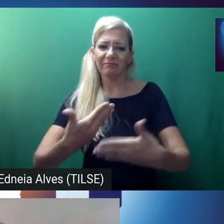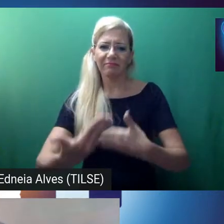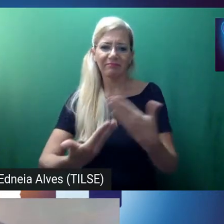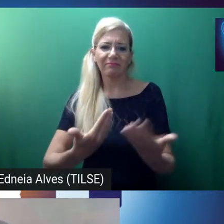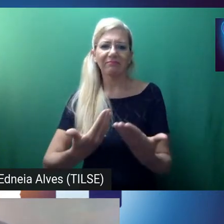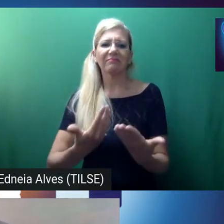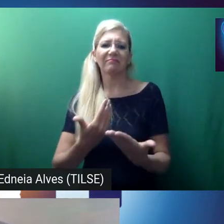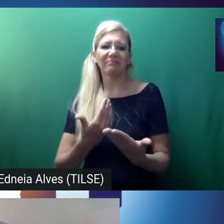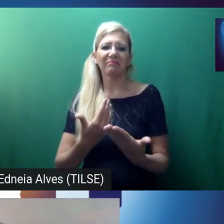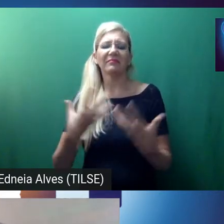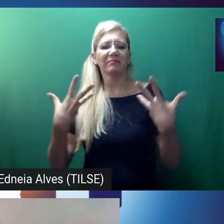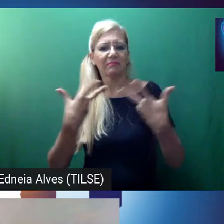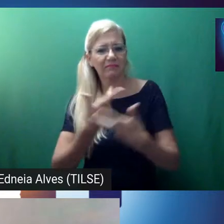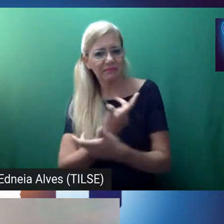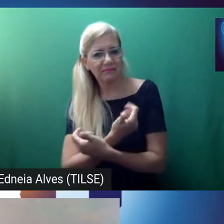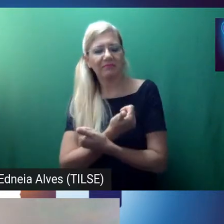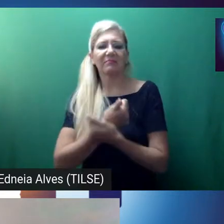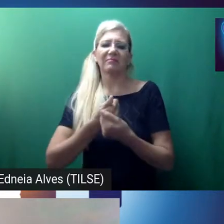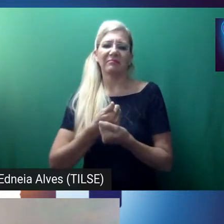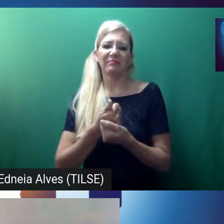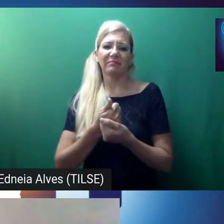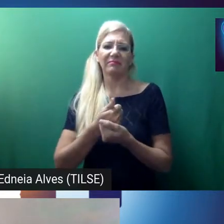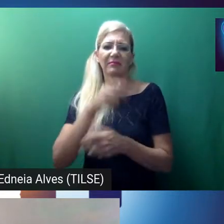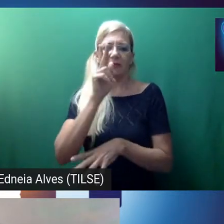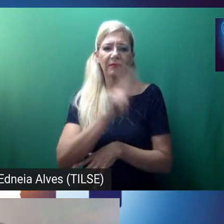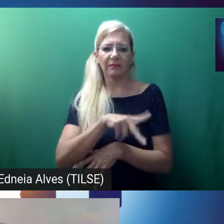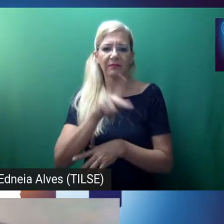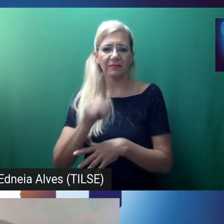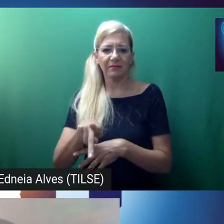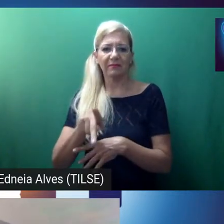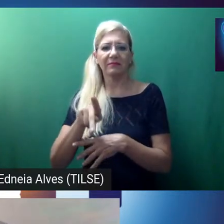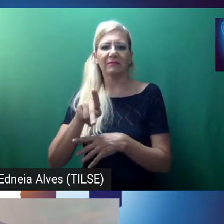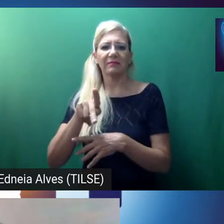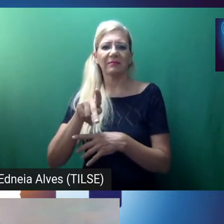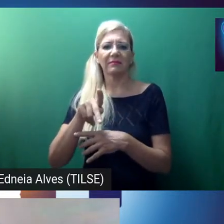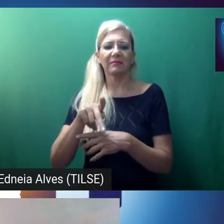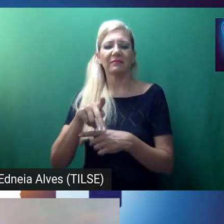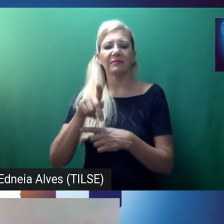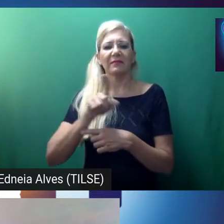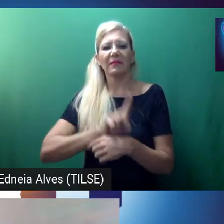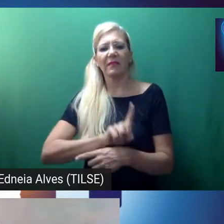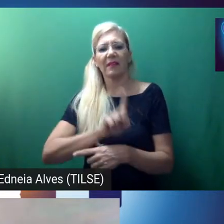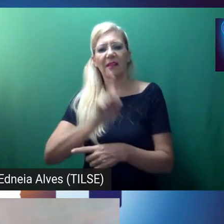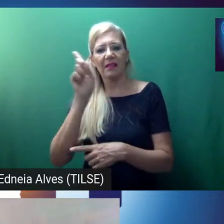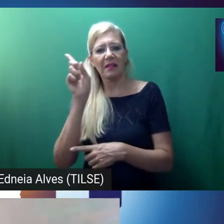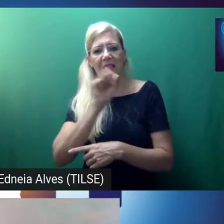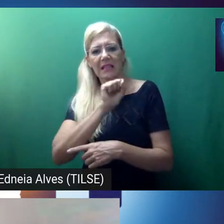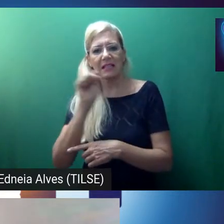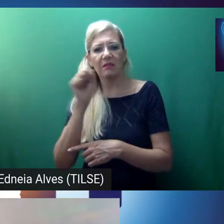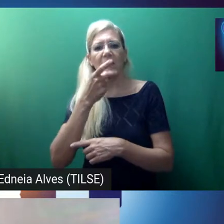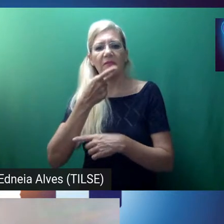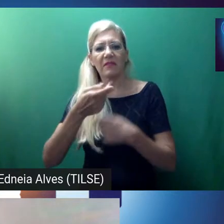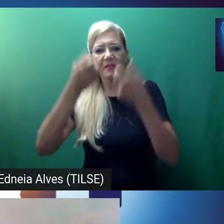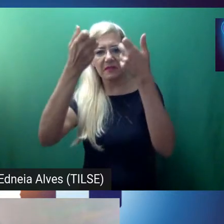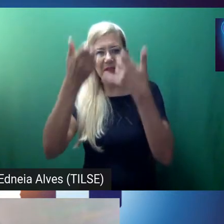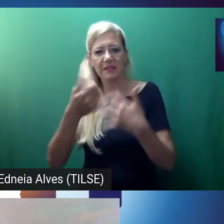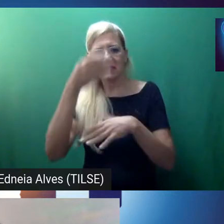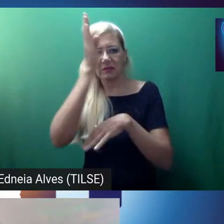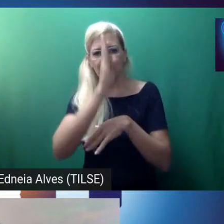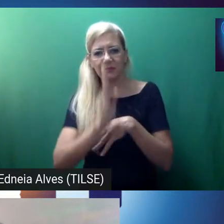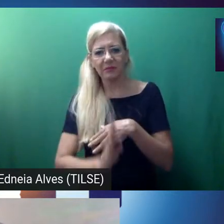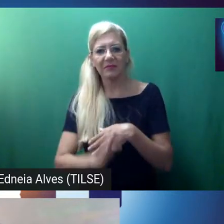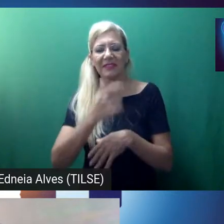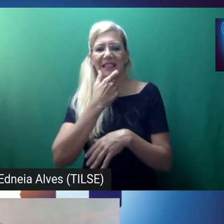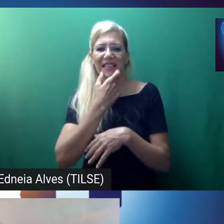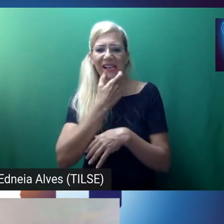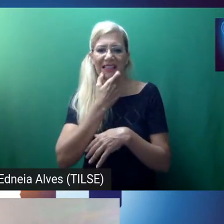version is just wrong. Professor Amalia Vargas from Sergipe said that she speaks Brazilian English. We speak